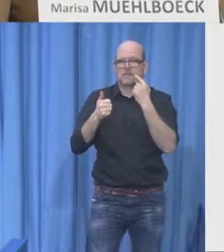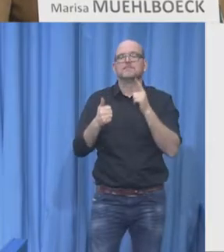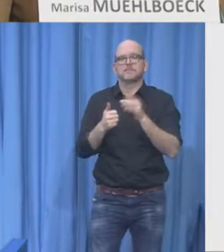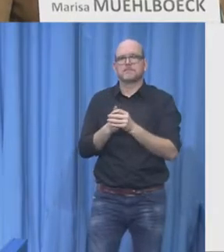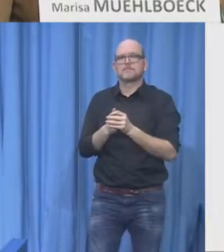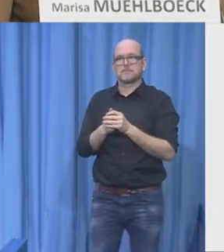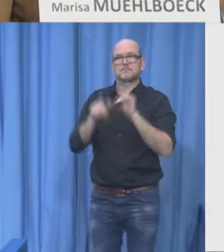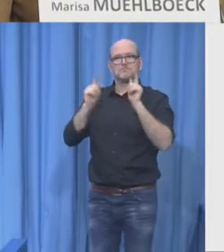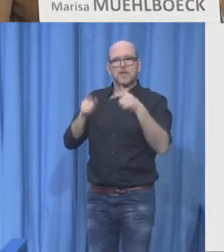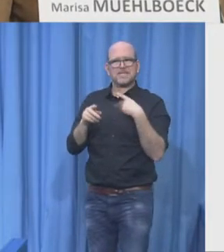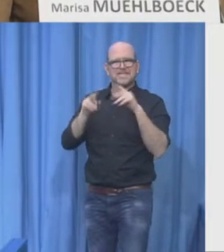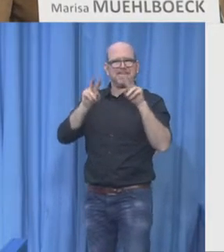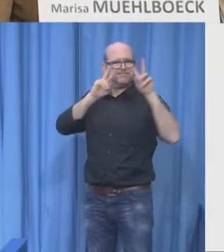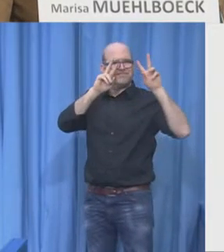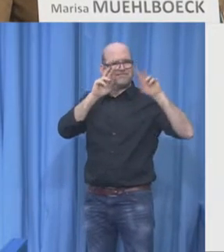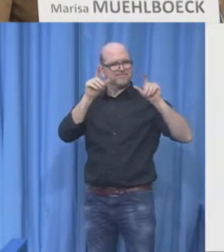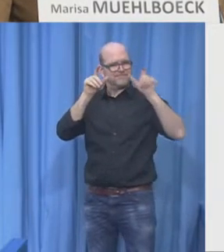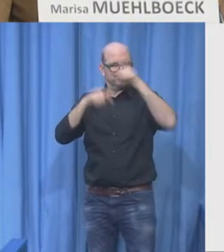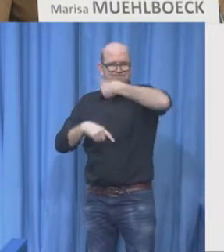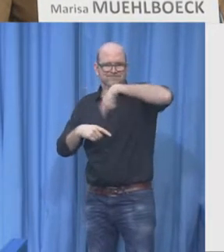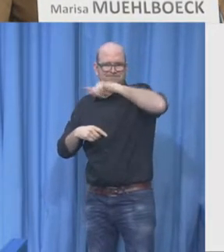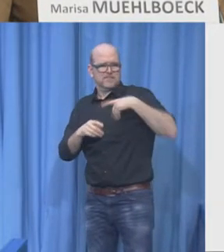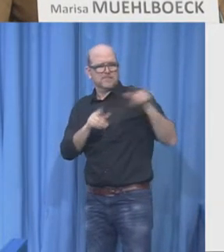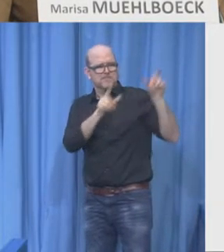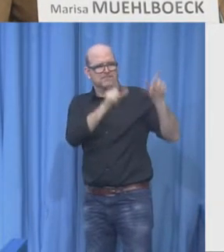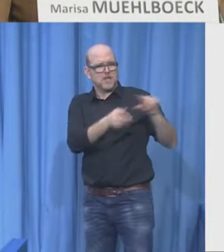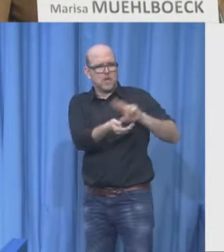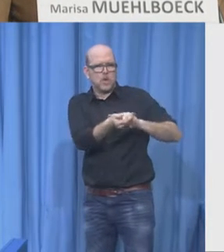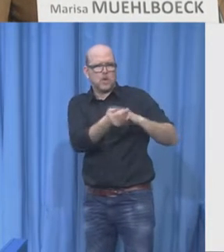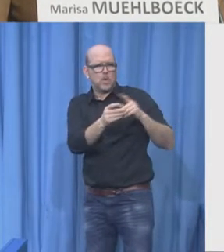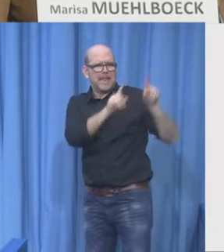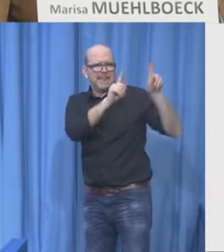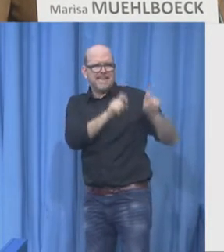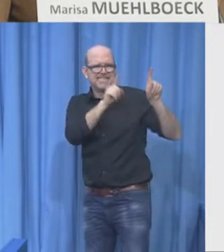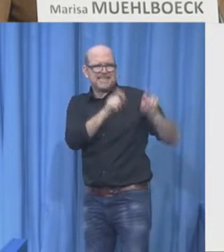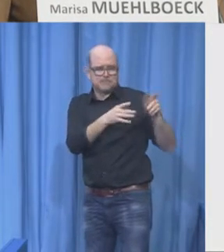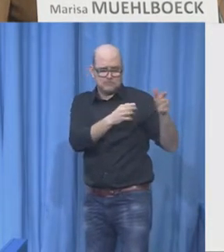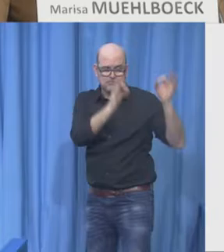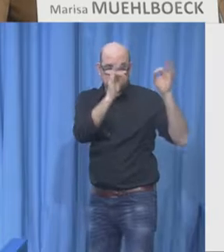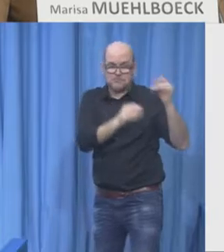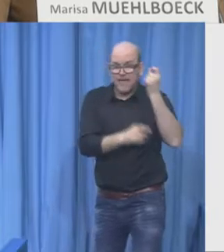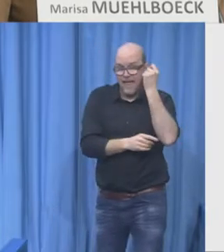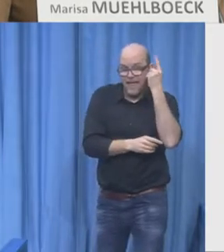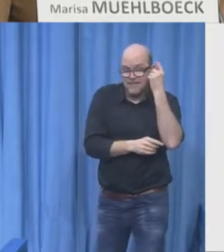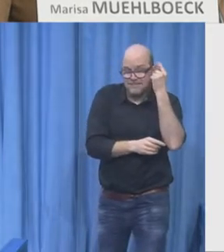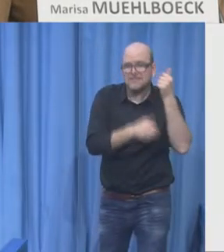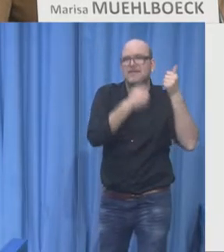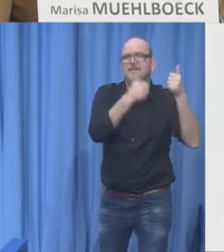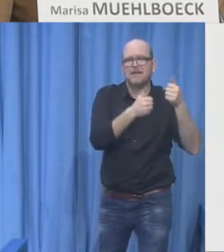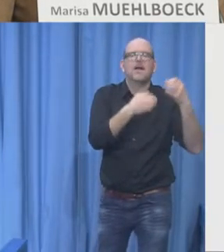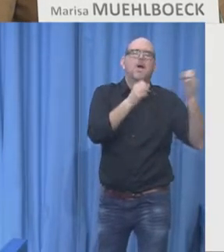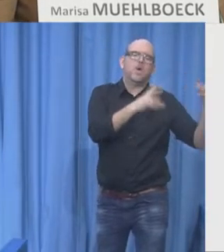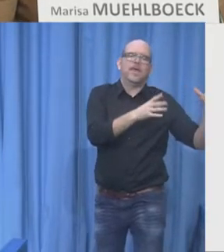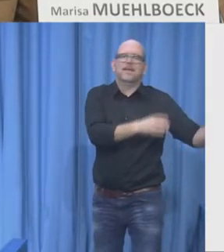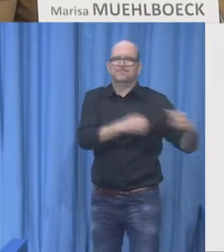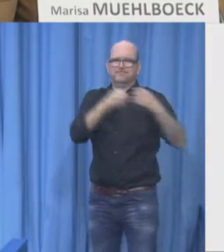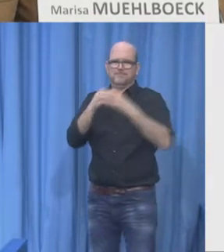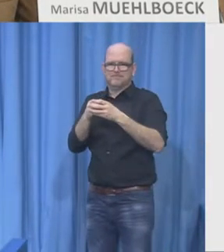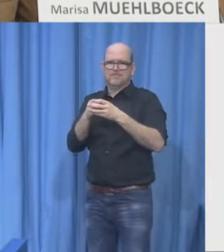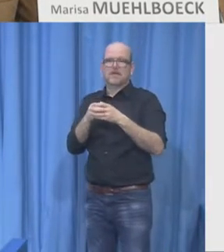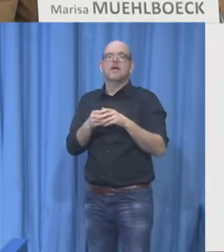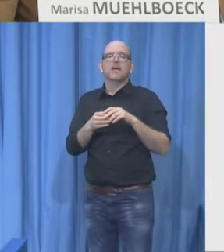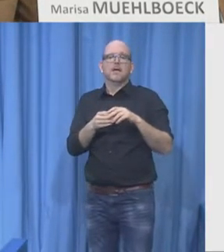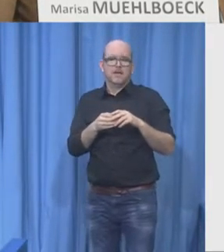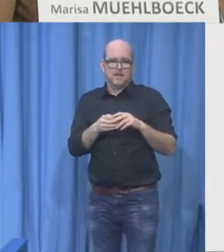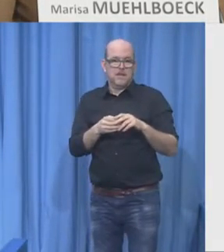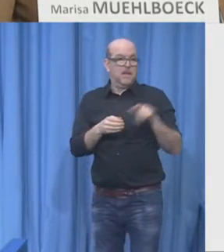examiners find at least as many lumps in the tissue as doctors do. At this